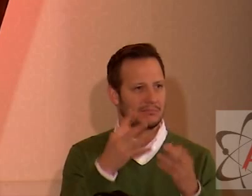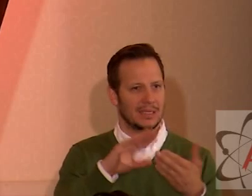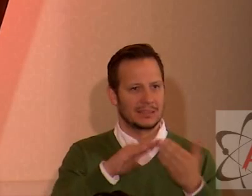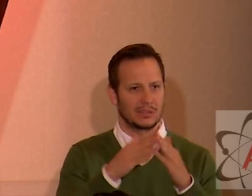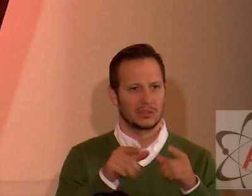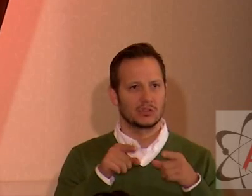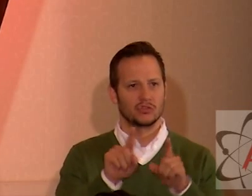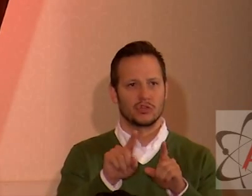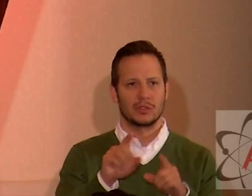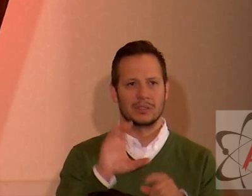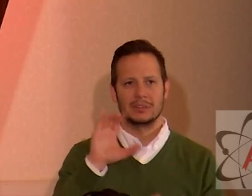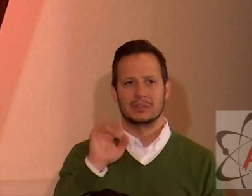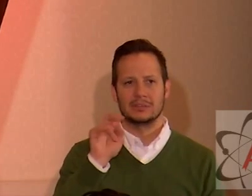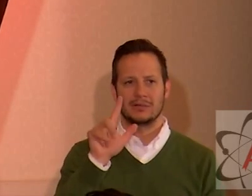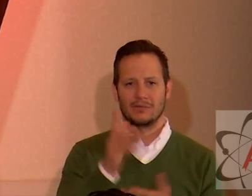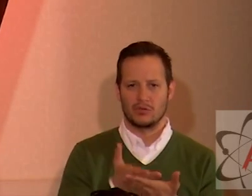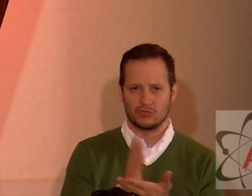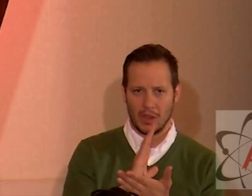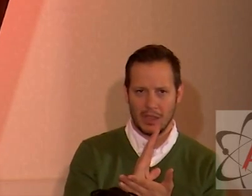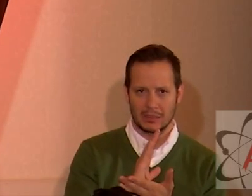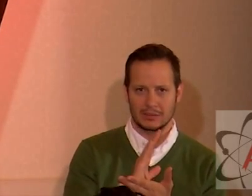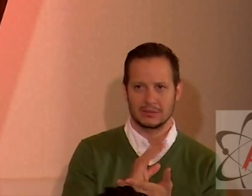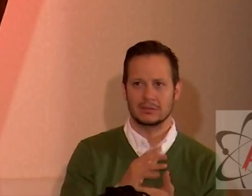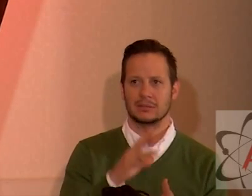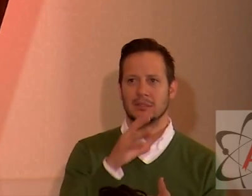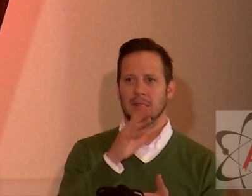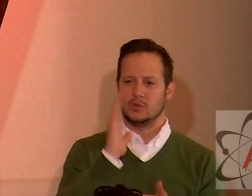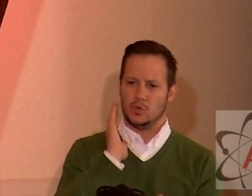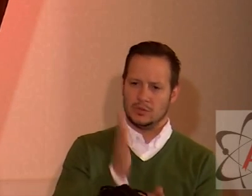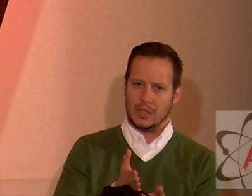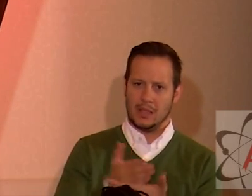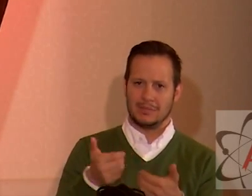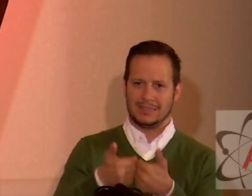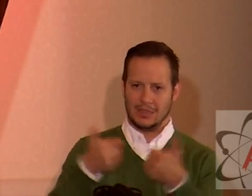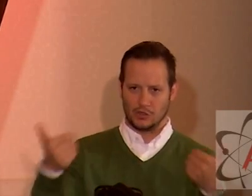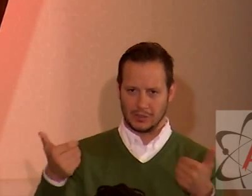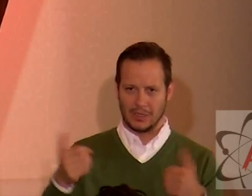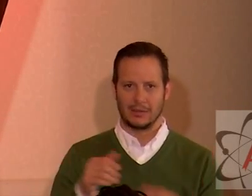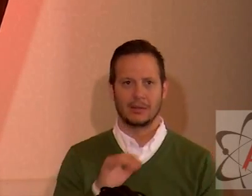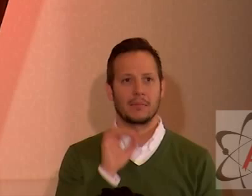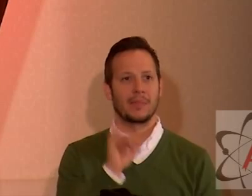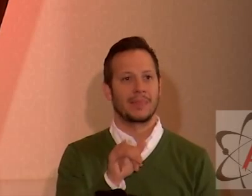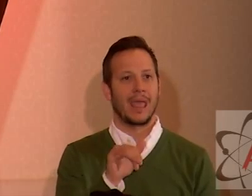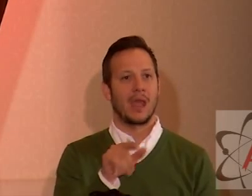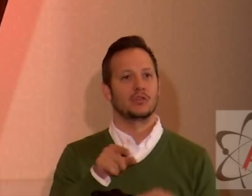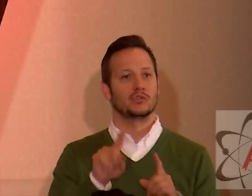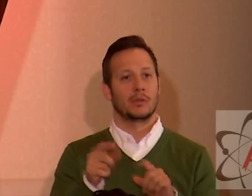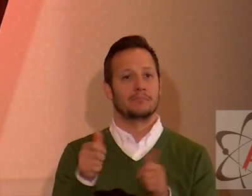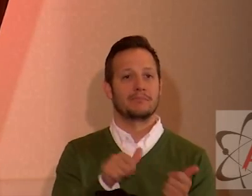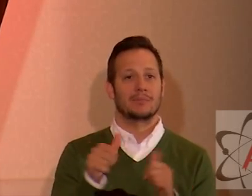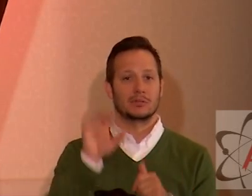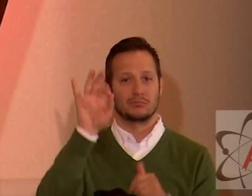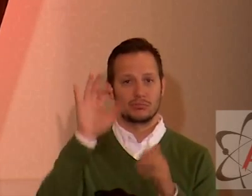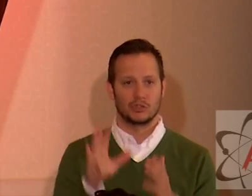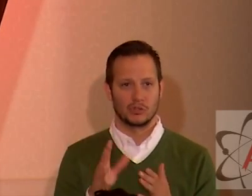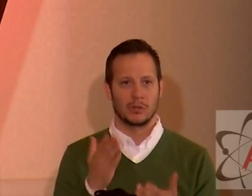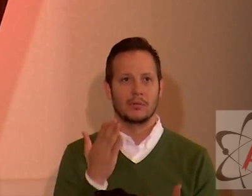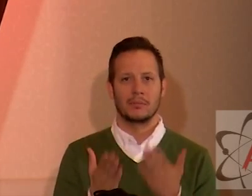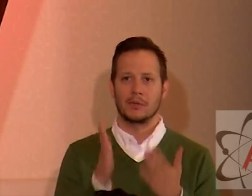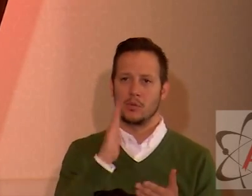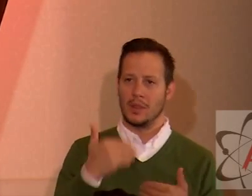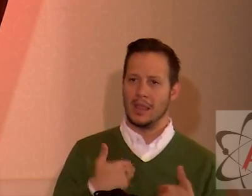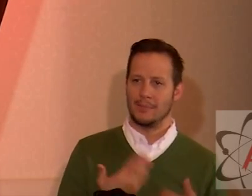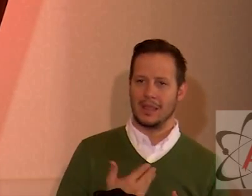civil rights movement in the struggle to end segregation. But that was an era when a Baptist preacher might be happy to have a